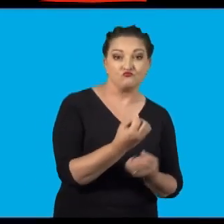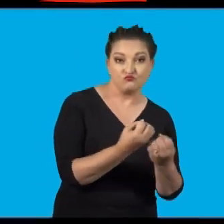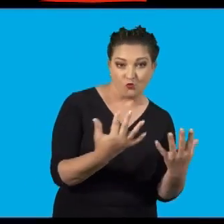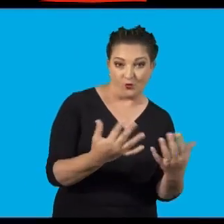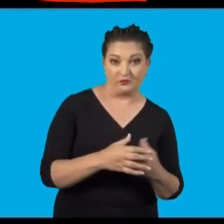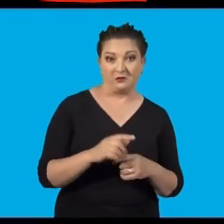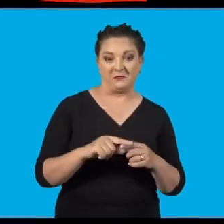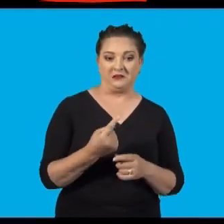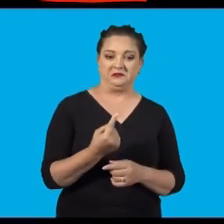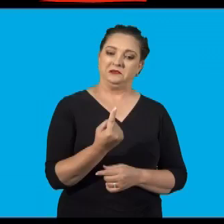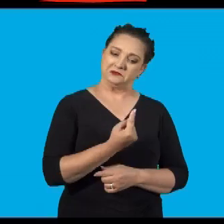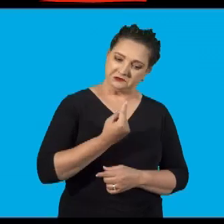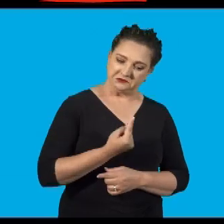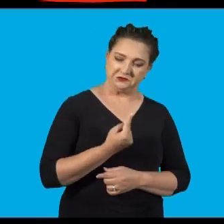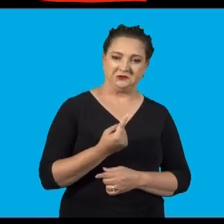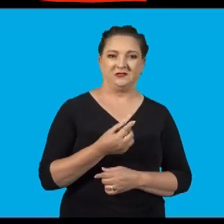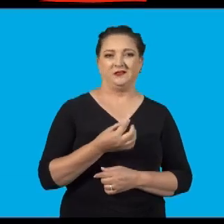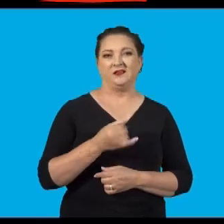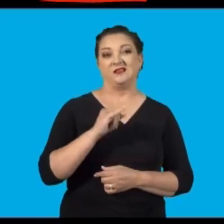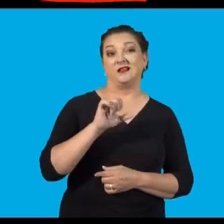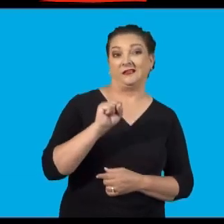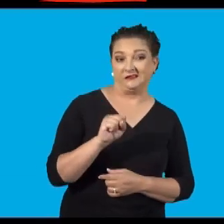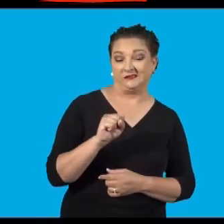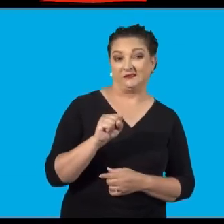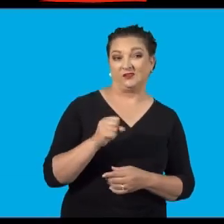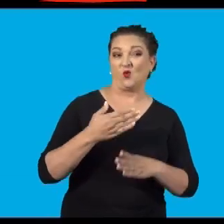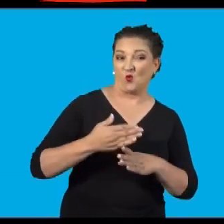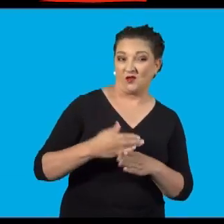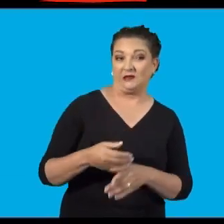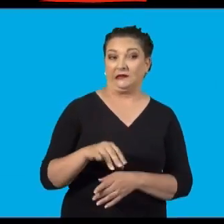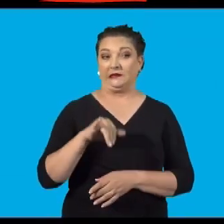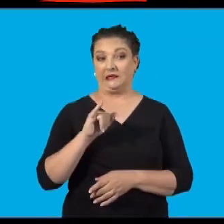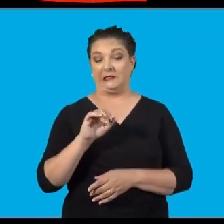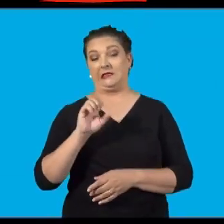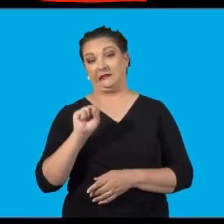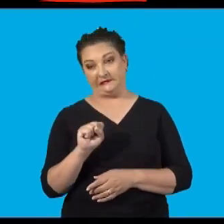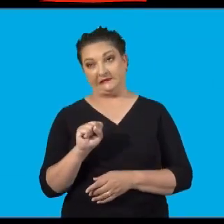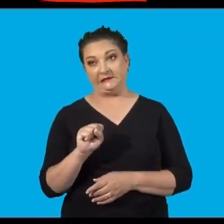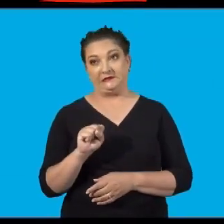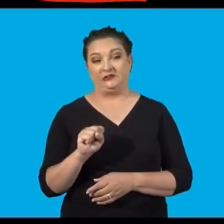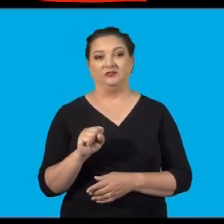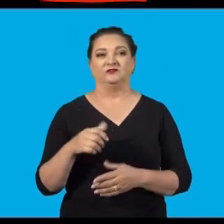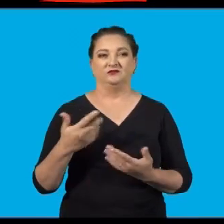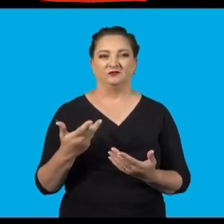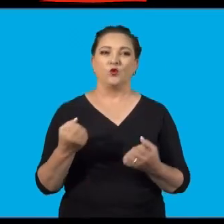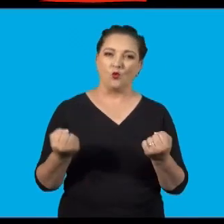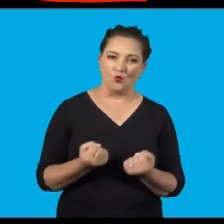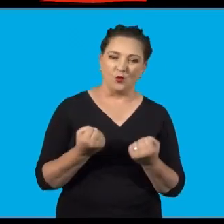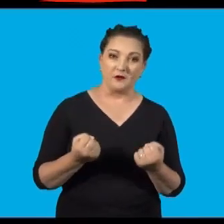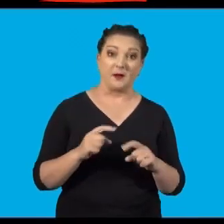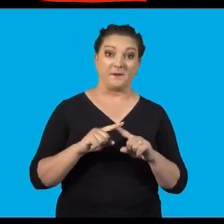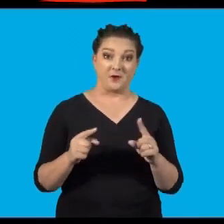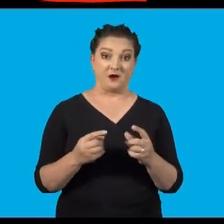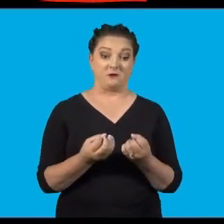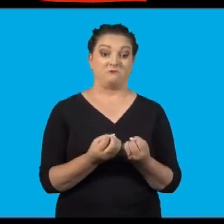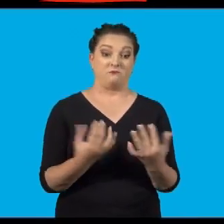So when it's singular, we say is walking, is cooking, but past are. Or, for